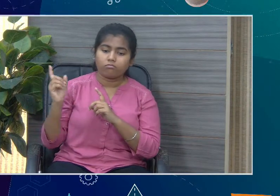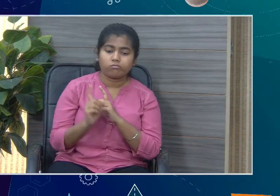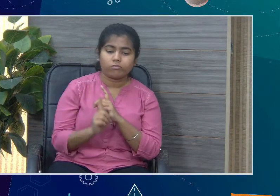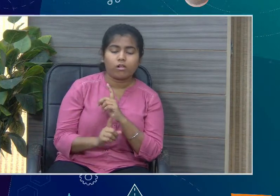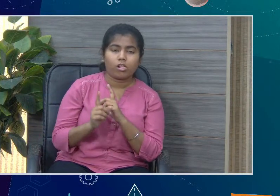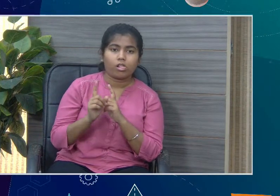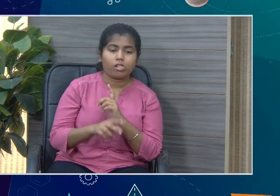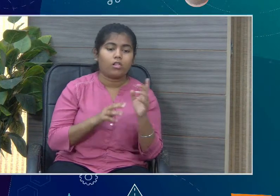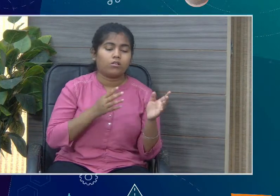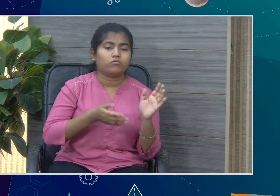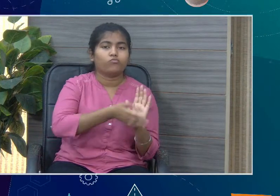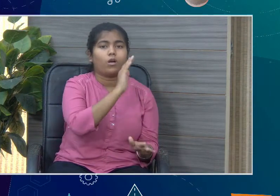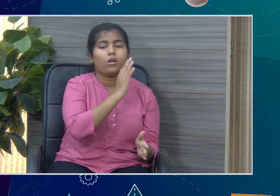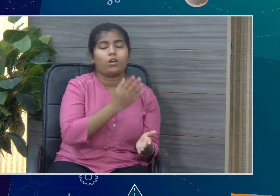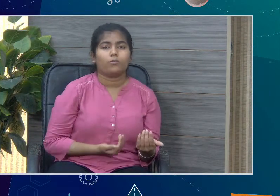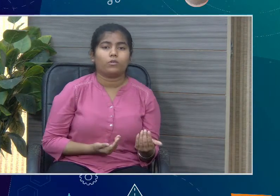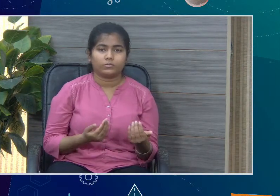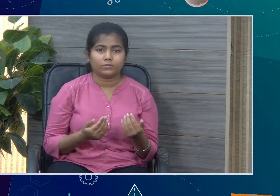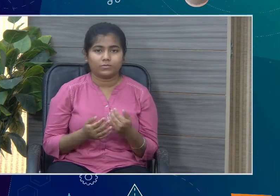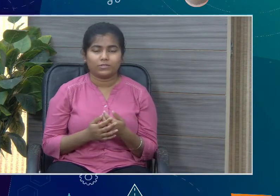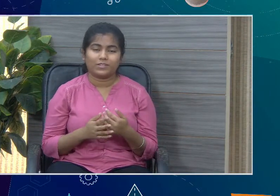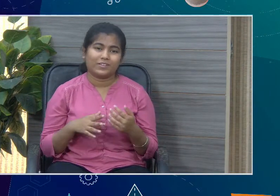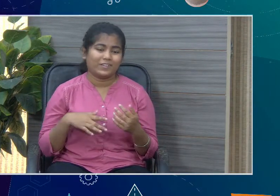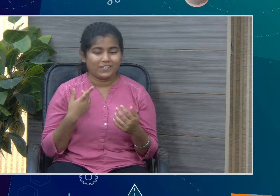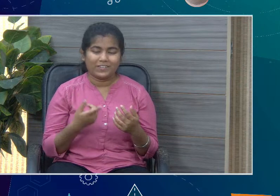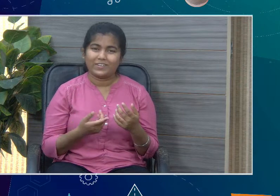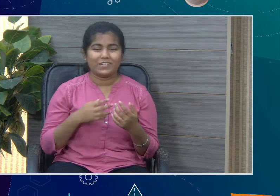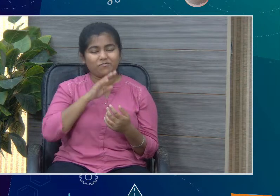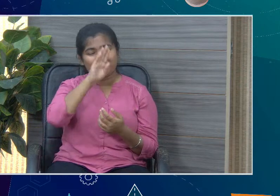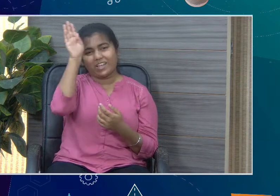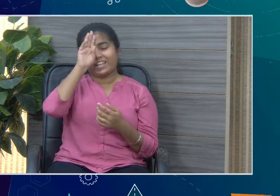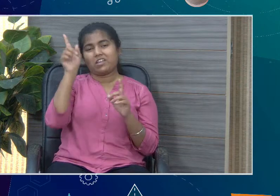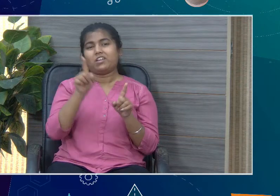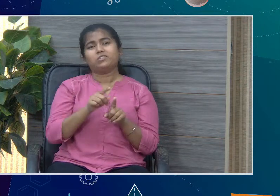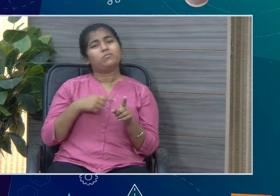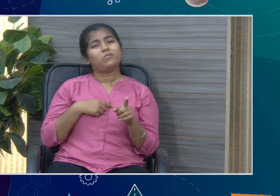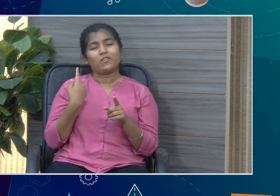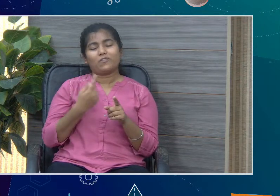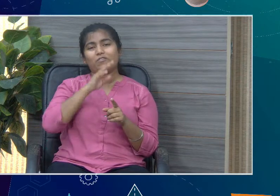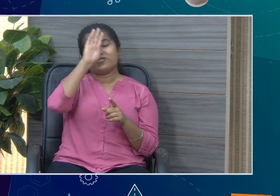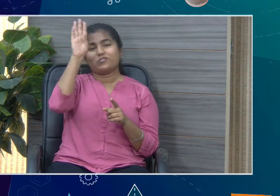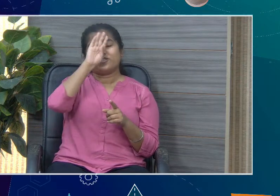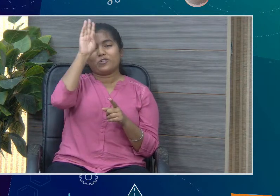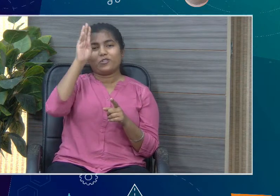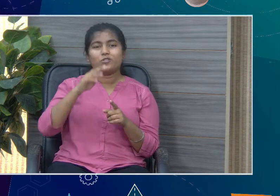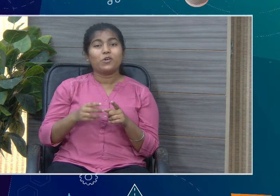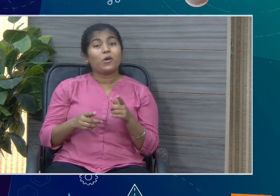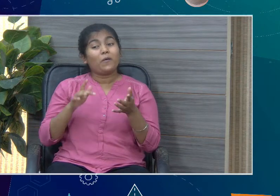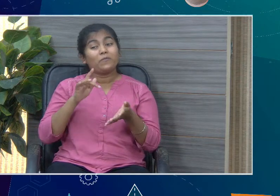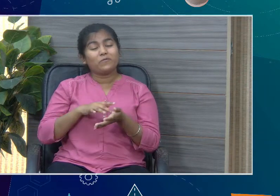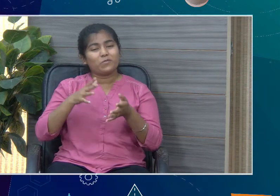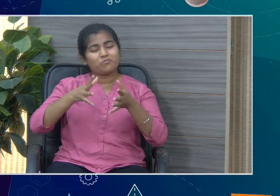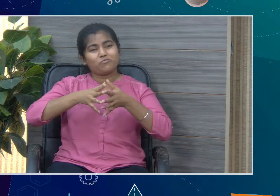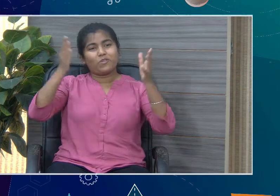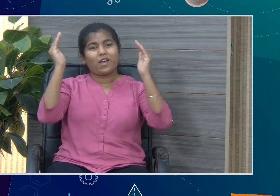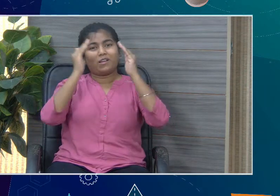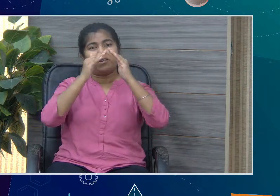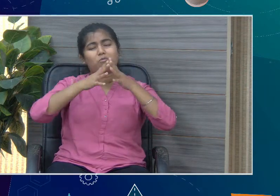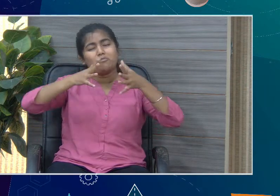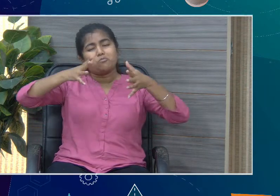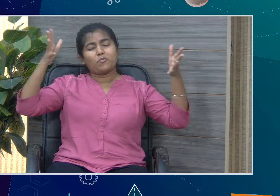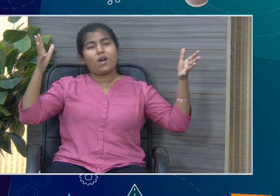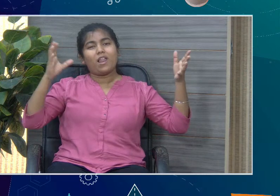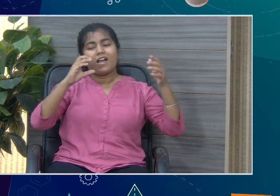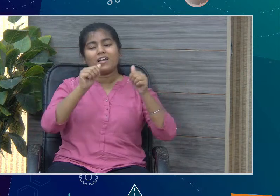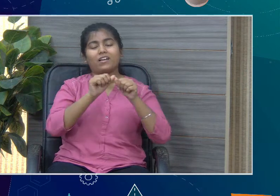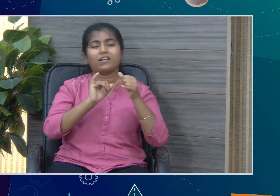there, and he used to think that I am the king of this place, and castle is a place where king lives. It is the house of the king. Right.